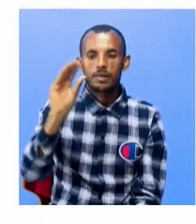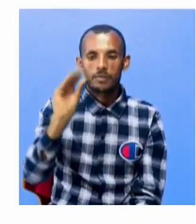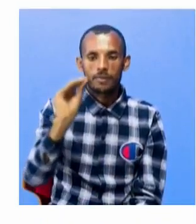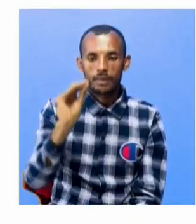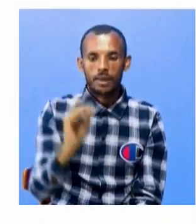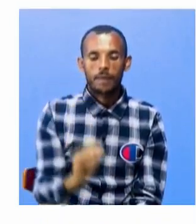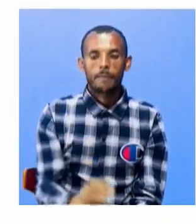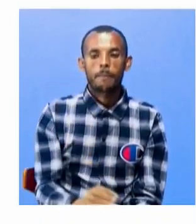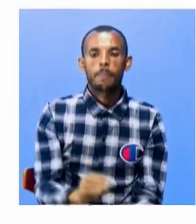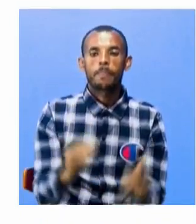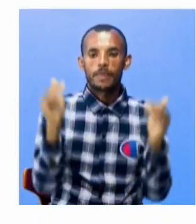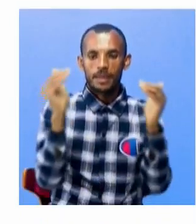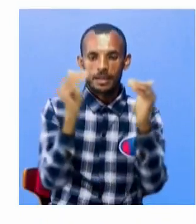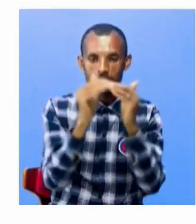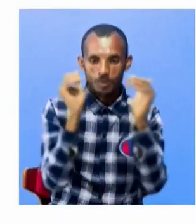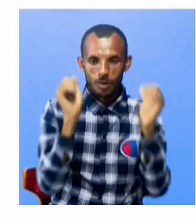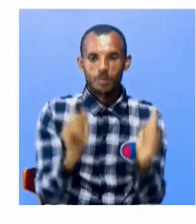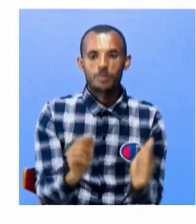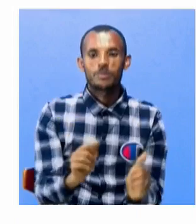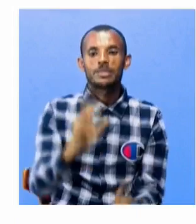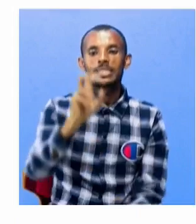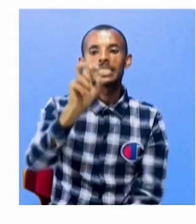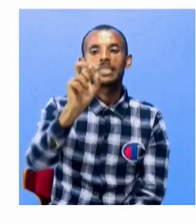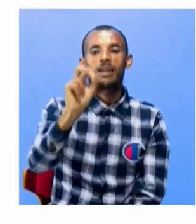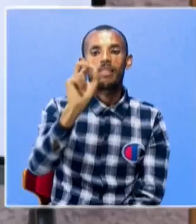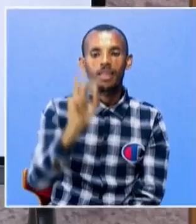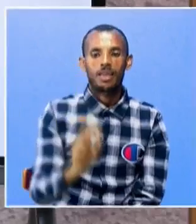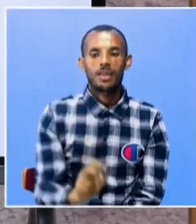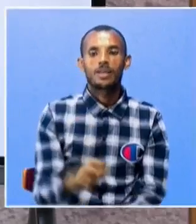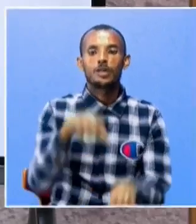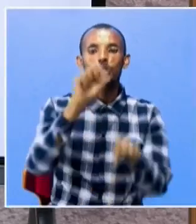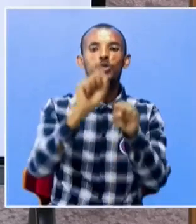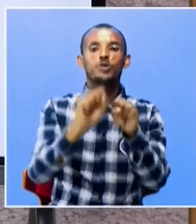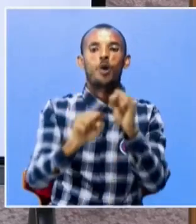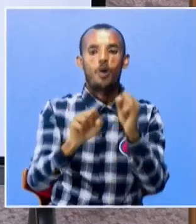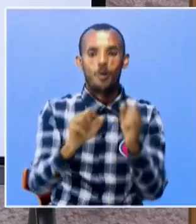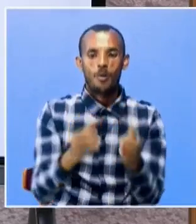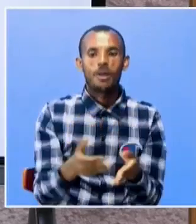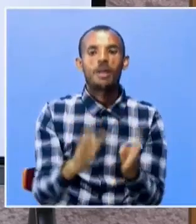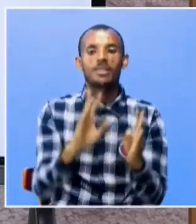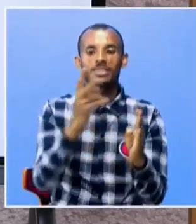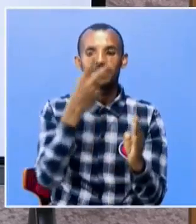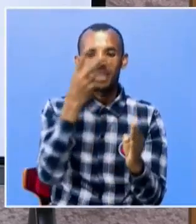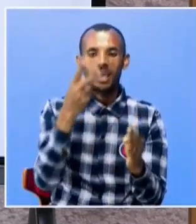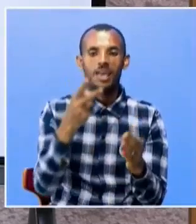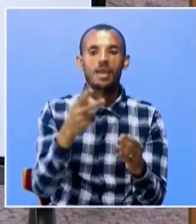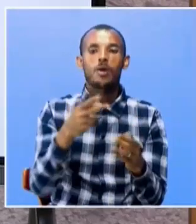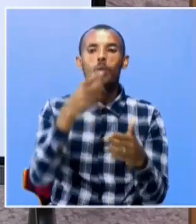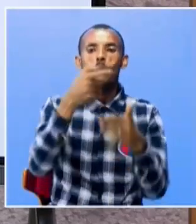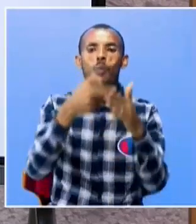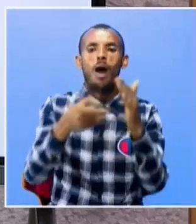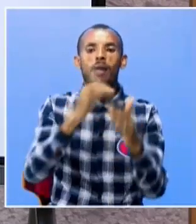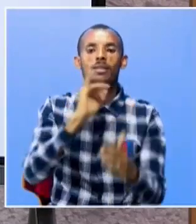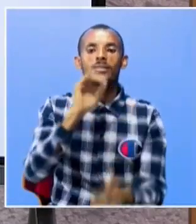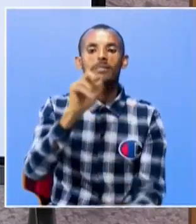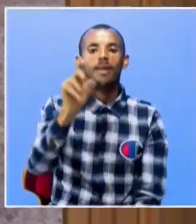150 gives us 30. So what's x?